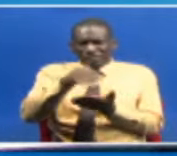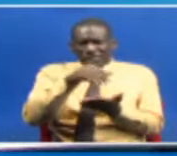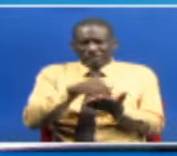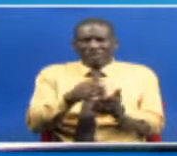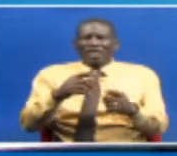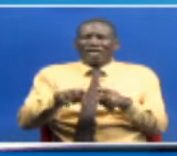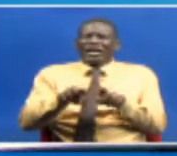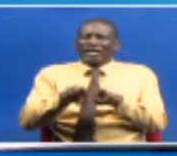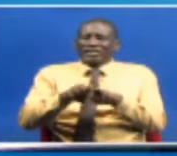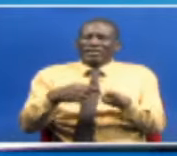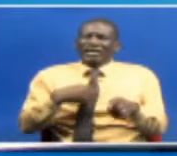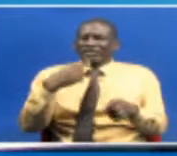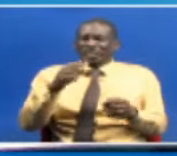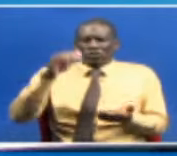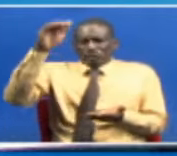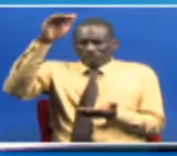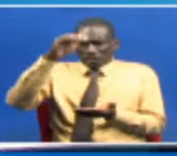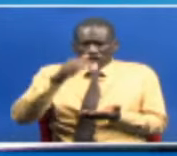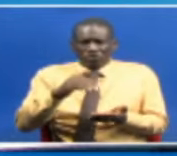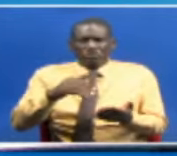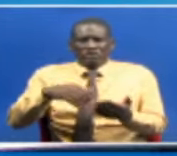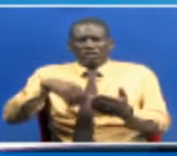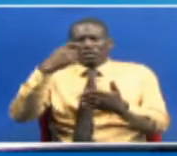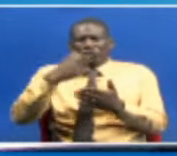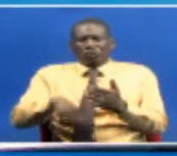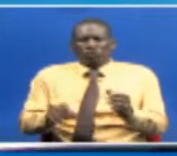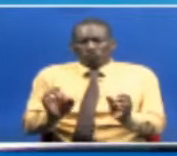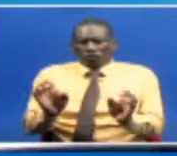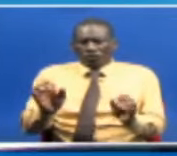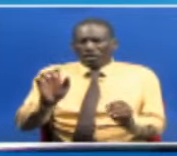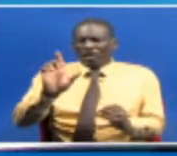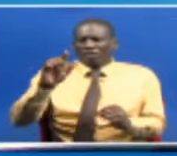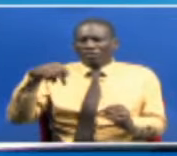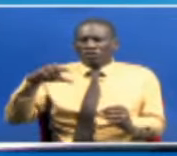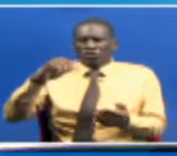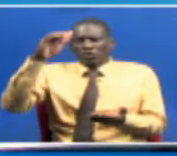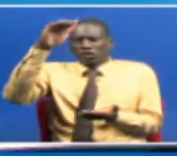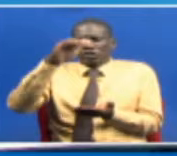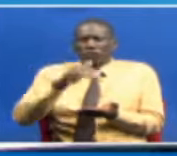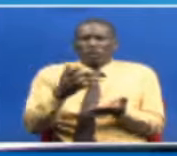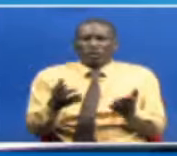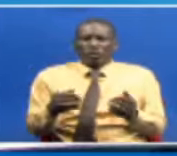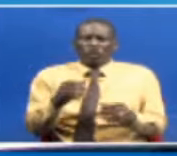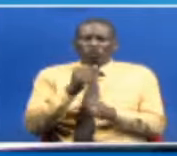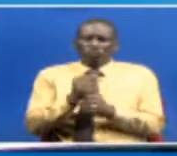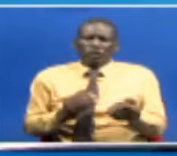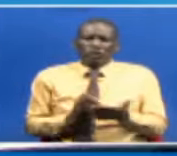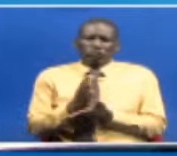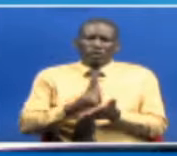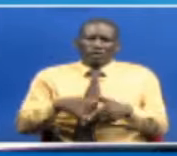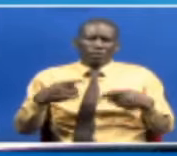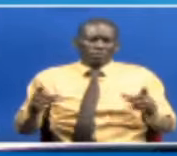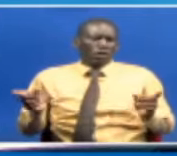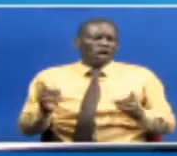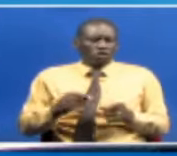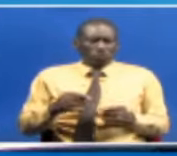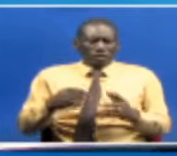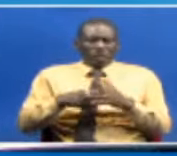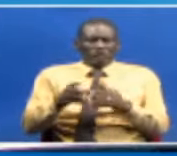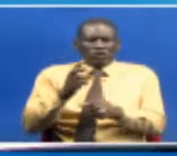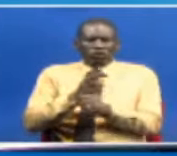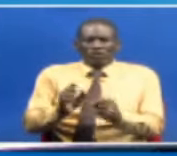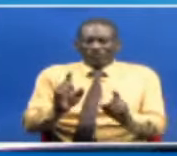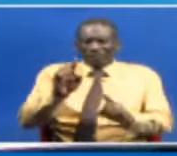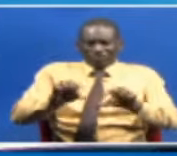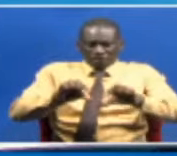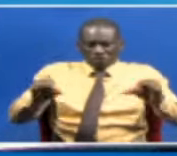said, we will bring down the price of LPG significantly to ensure that people don't fall back to using firewood, people don't